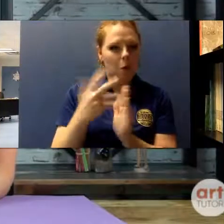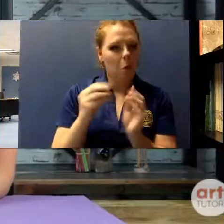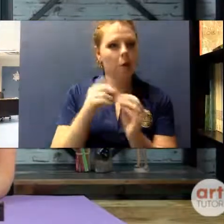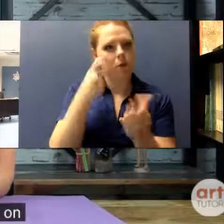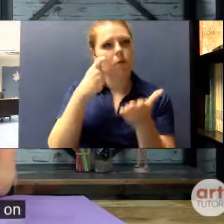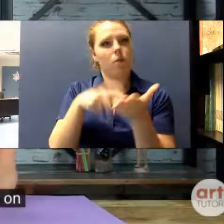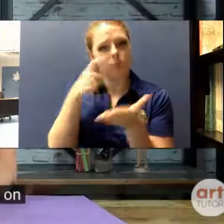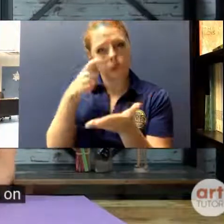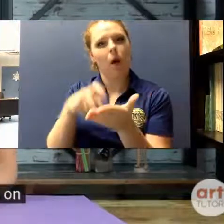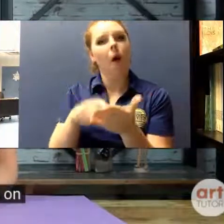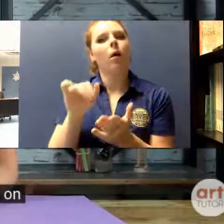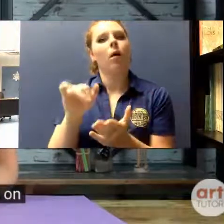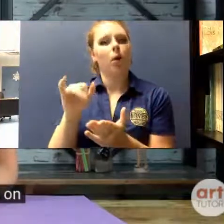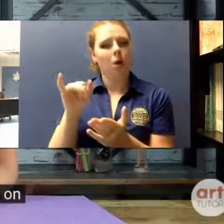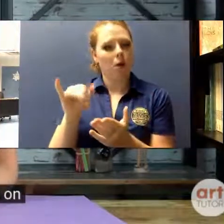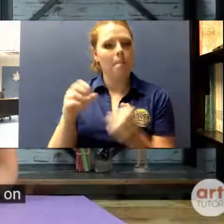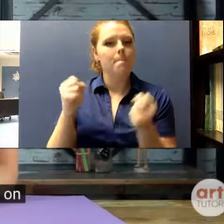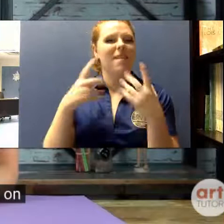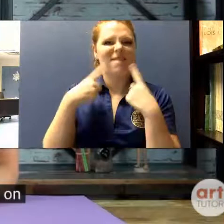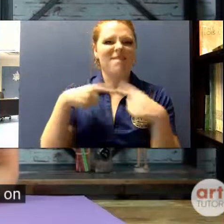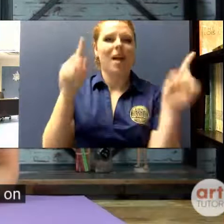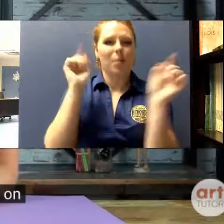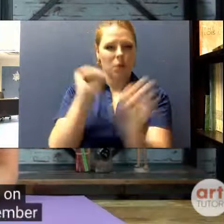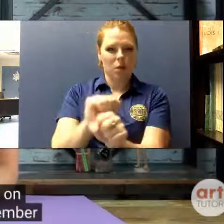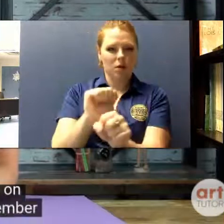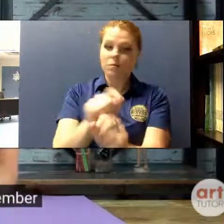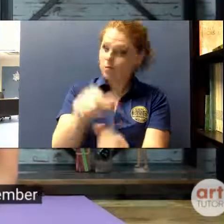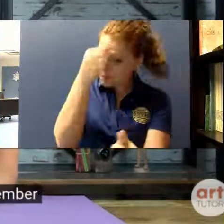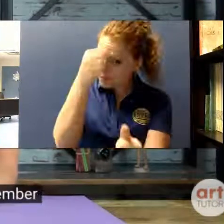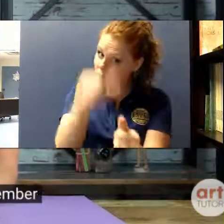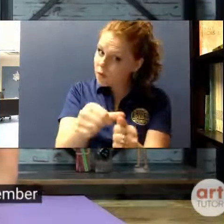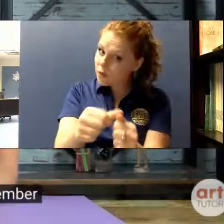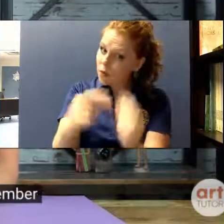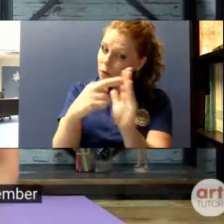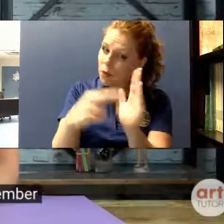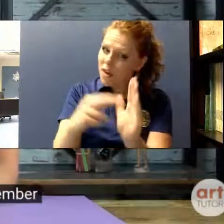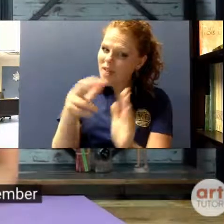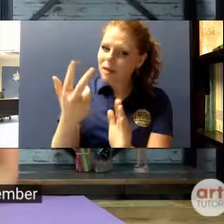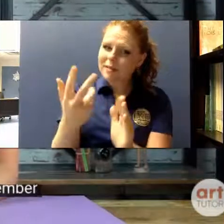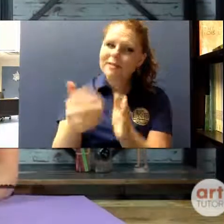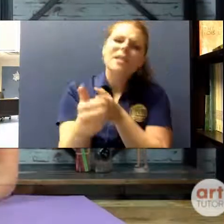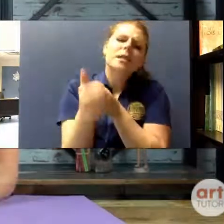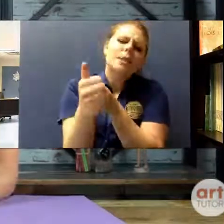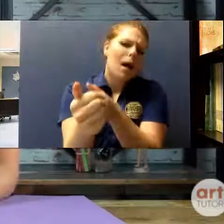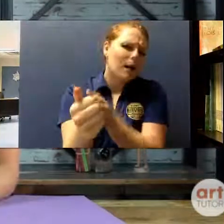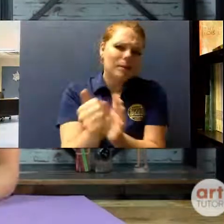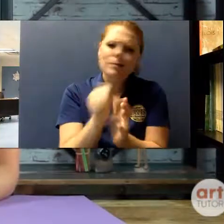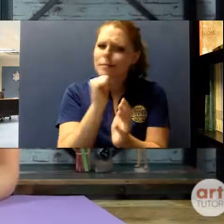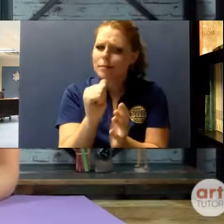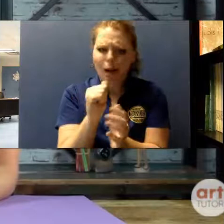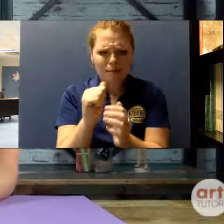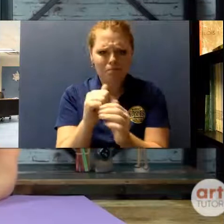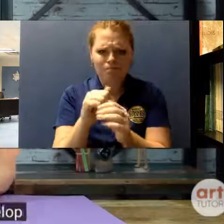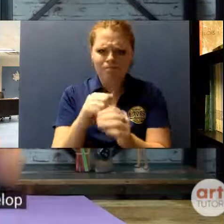it used and fit on many famous works of art. But remember, the rule of thirds is just a guideline and not a hard set